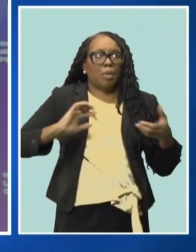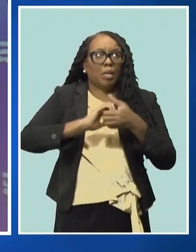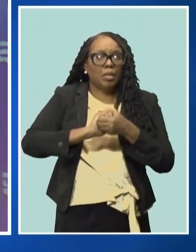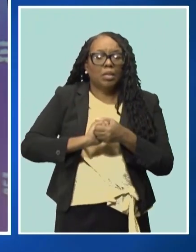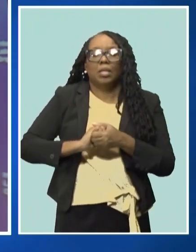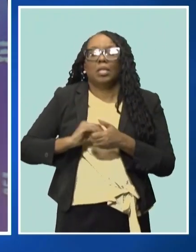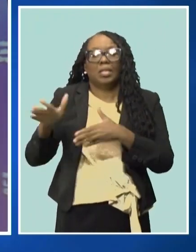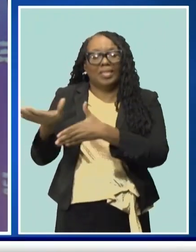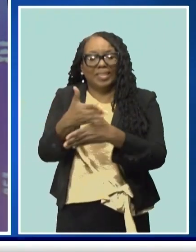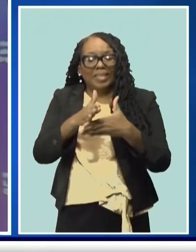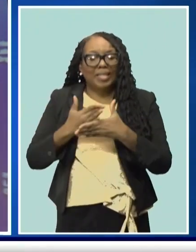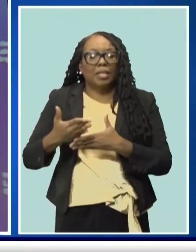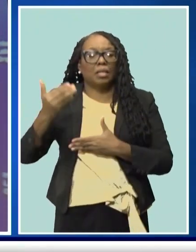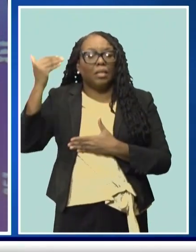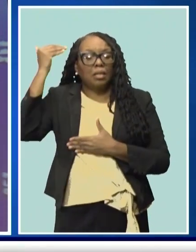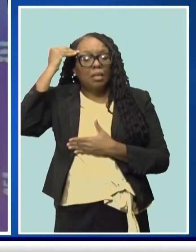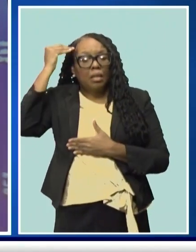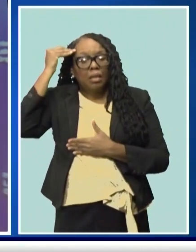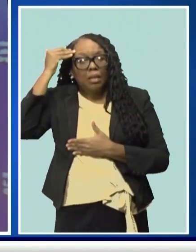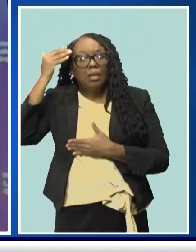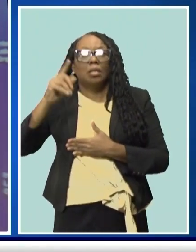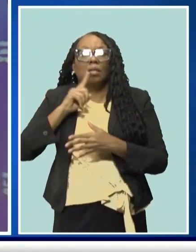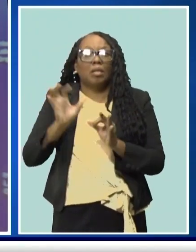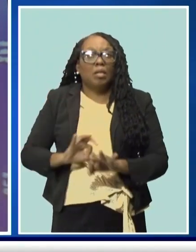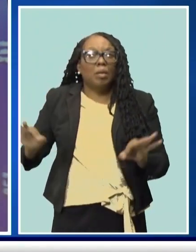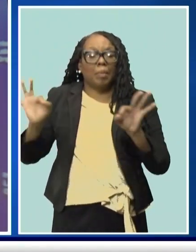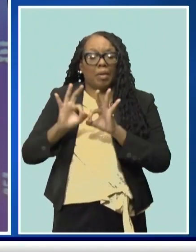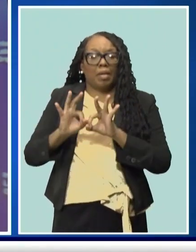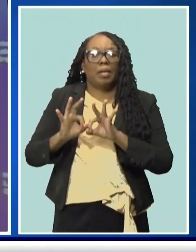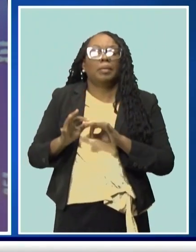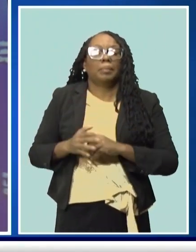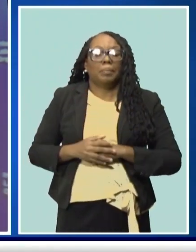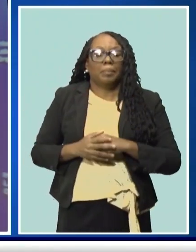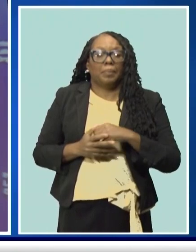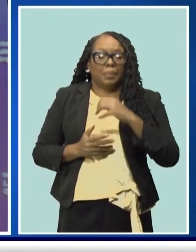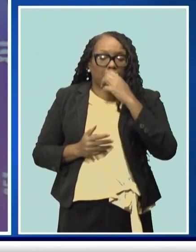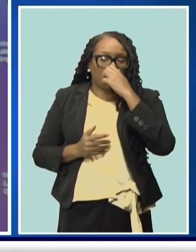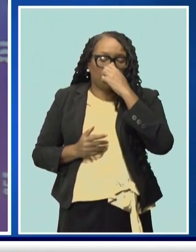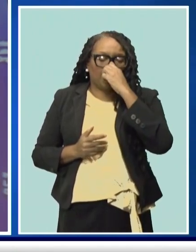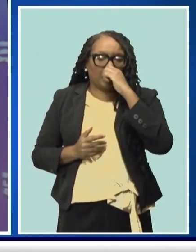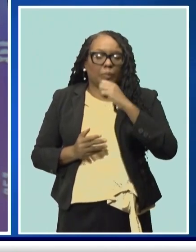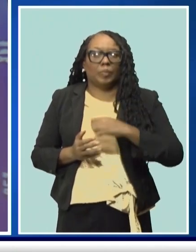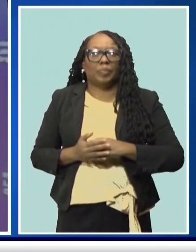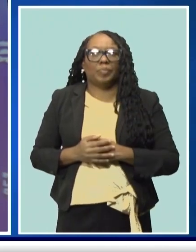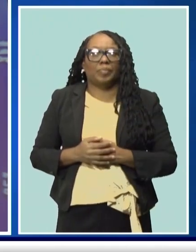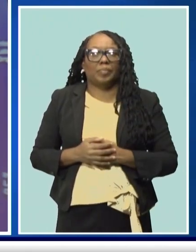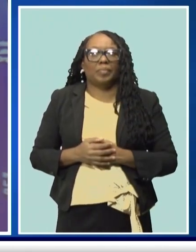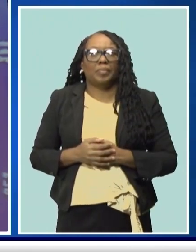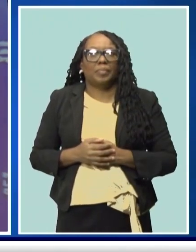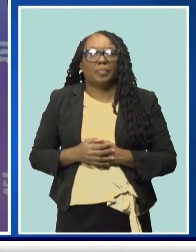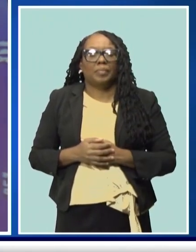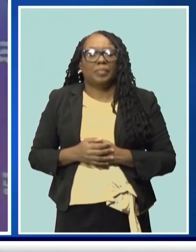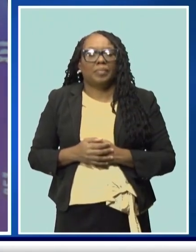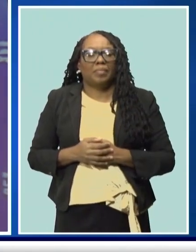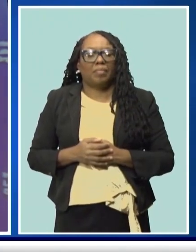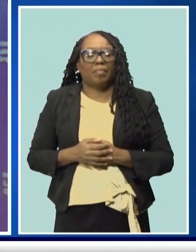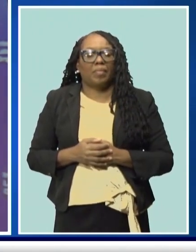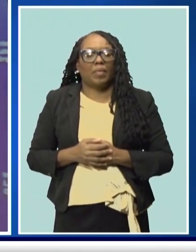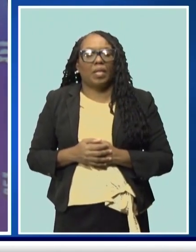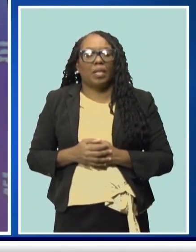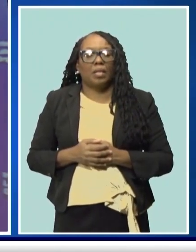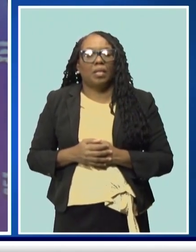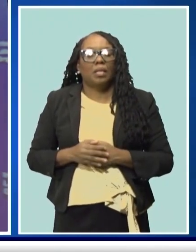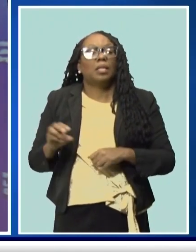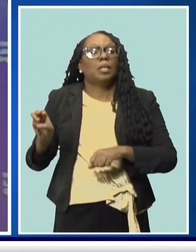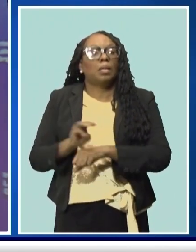and integrative policy development. And I again echo the call by Honourable Minister Adrian Ford for us to see if we